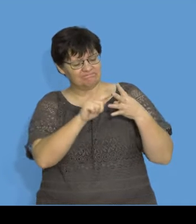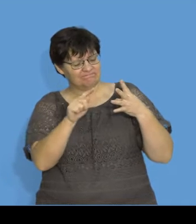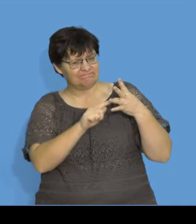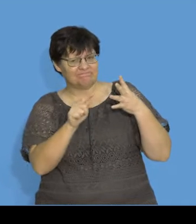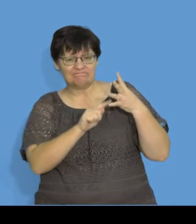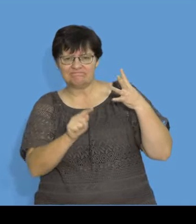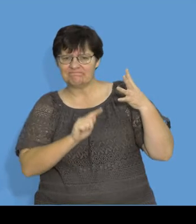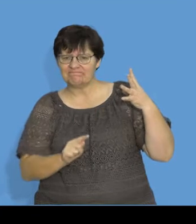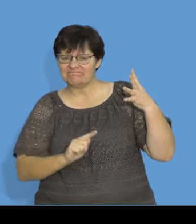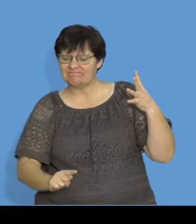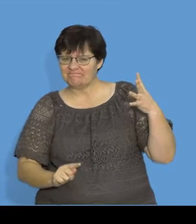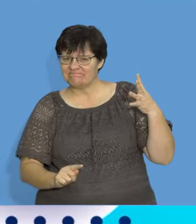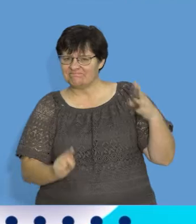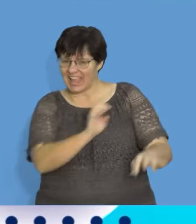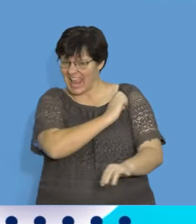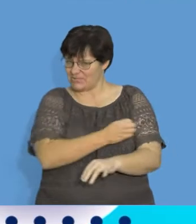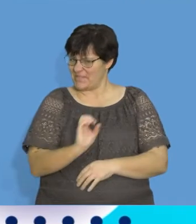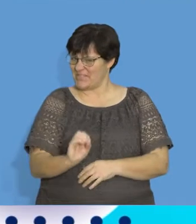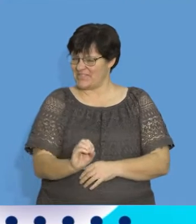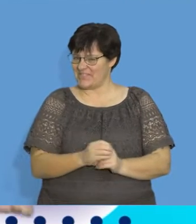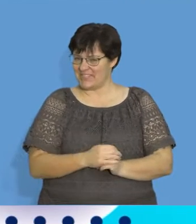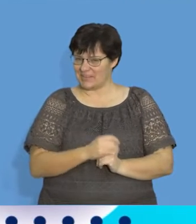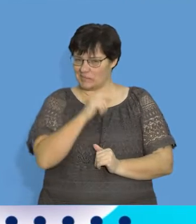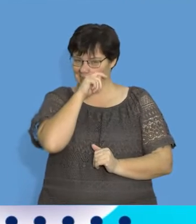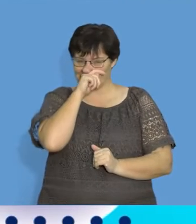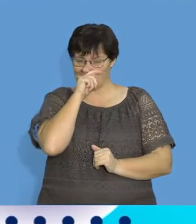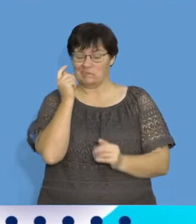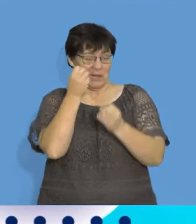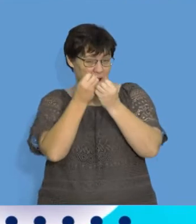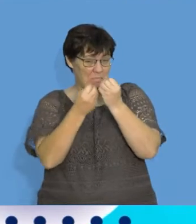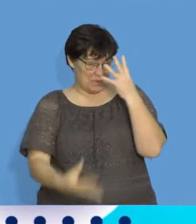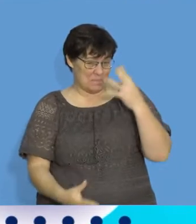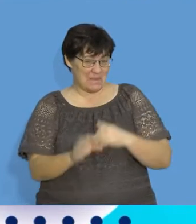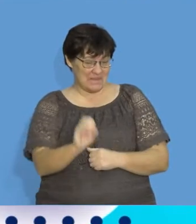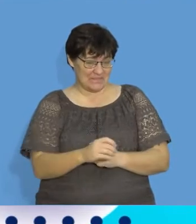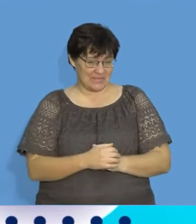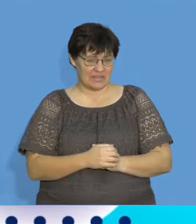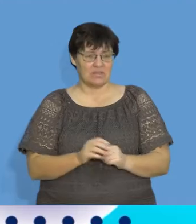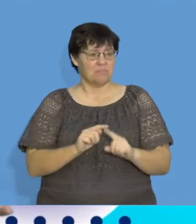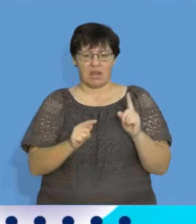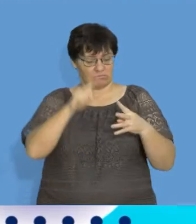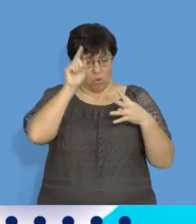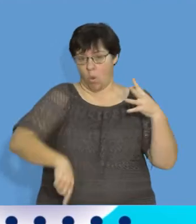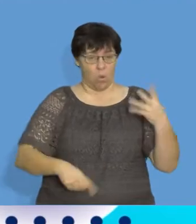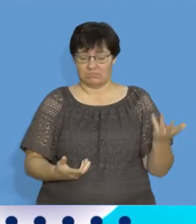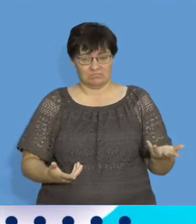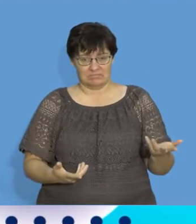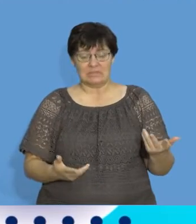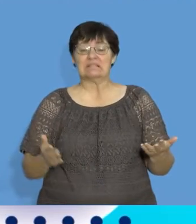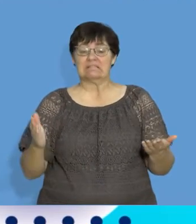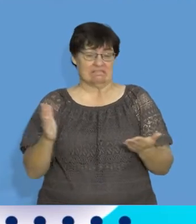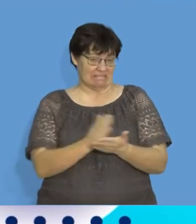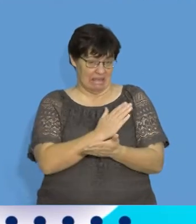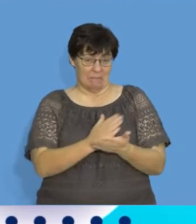energy there are? There's lots, but of course we don't deal with all of them because some of them are